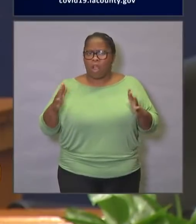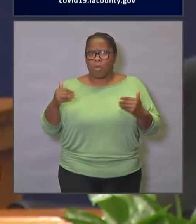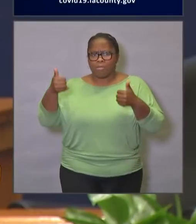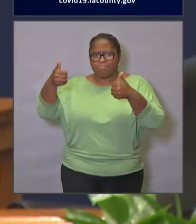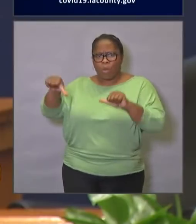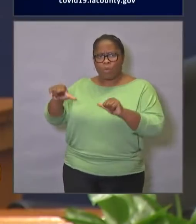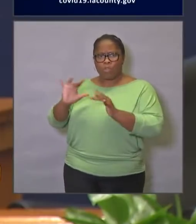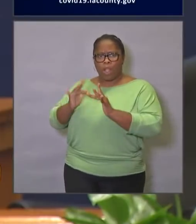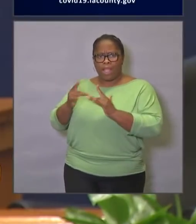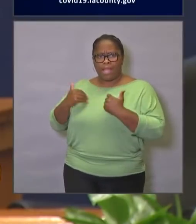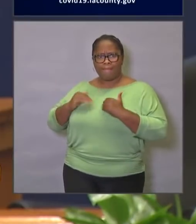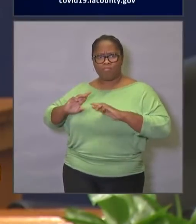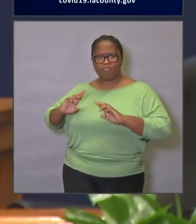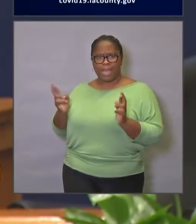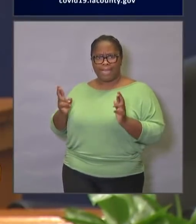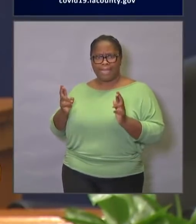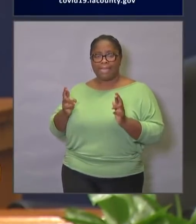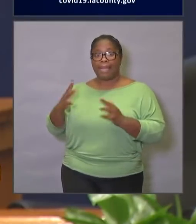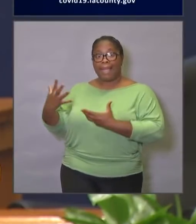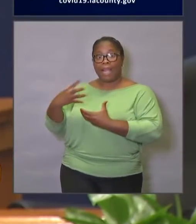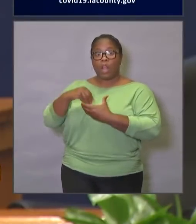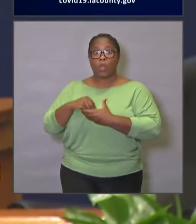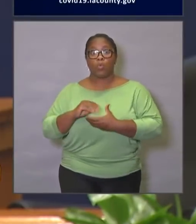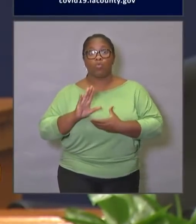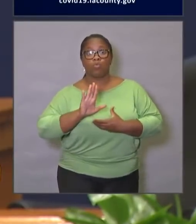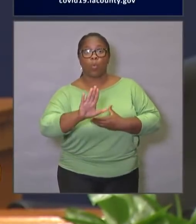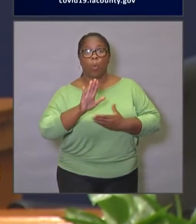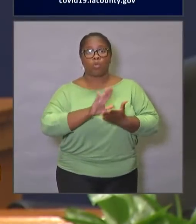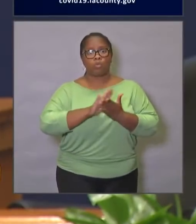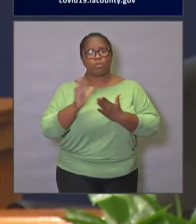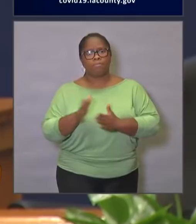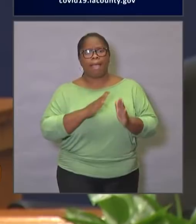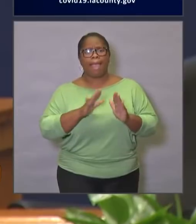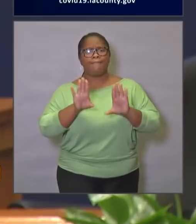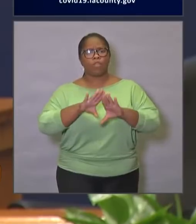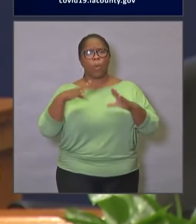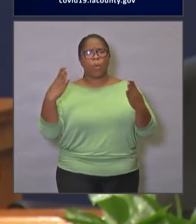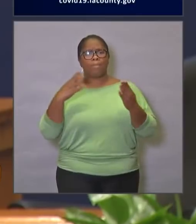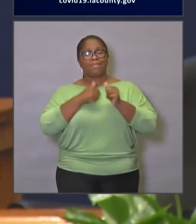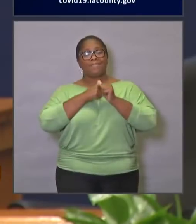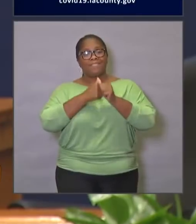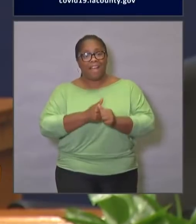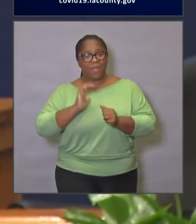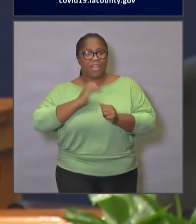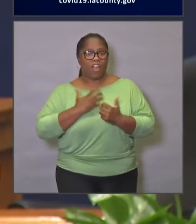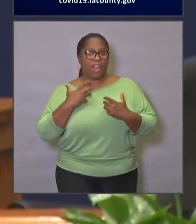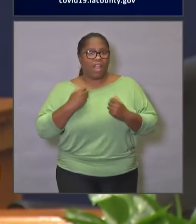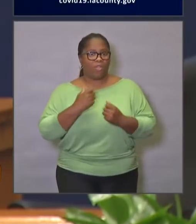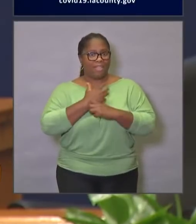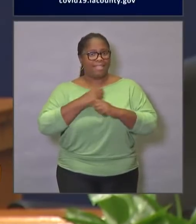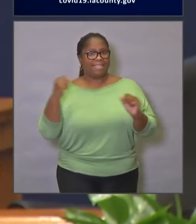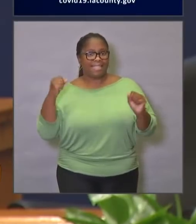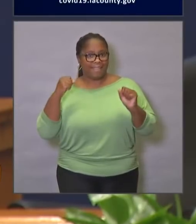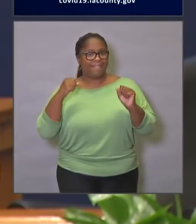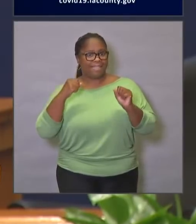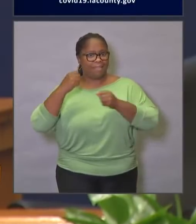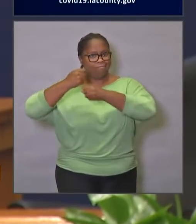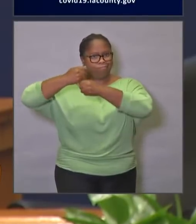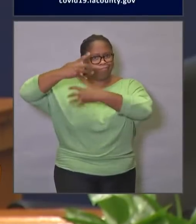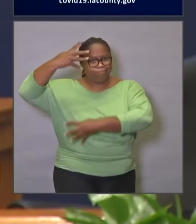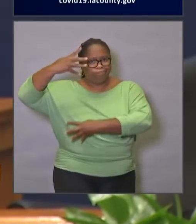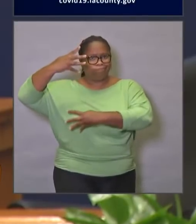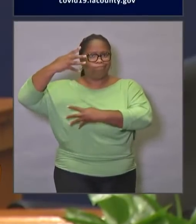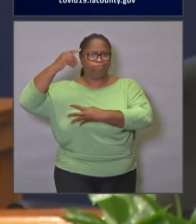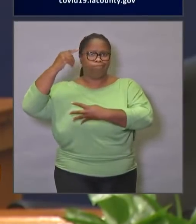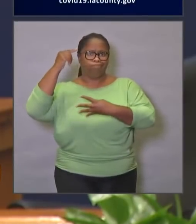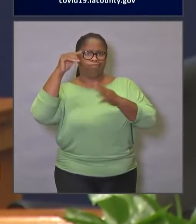they capture the school's plan for opening in adherence with the health and safety directives that are required by our